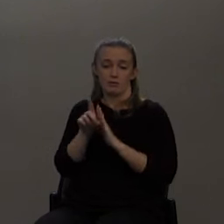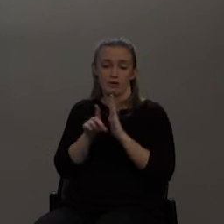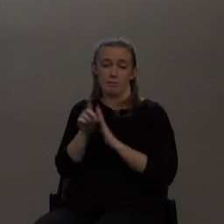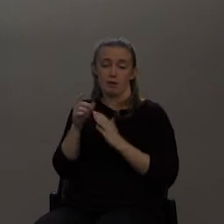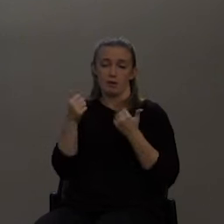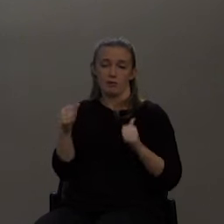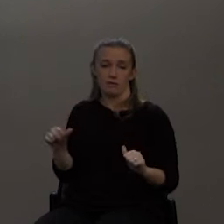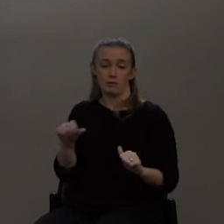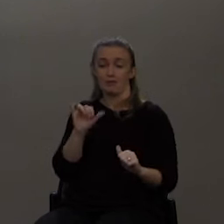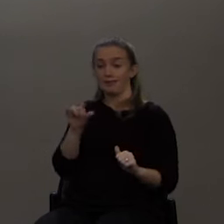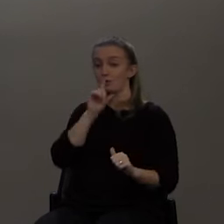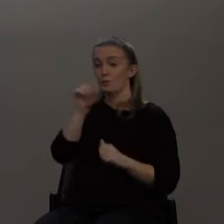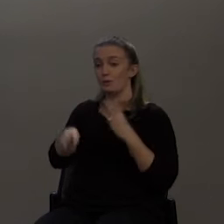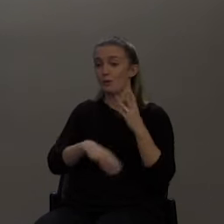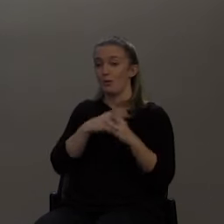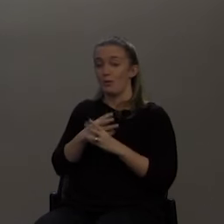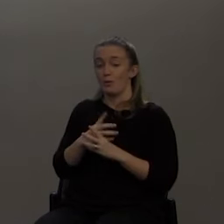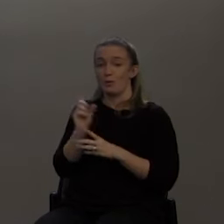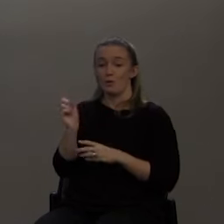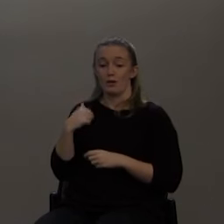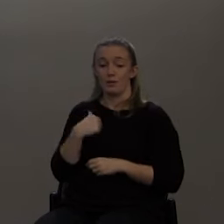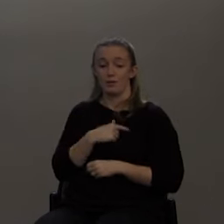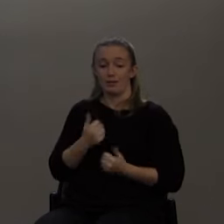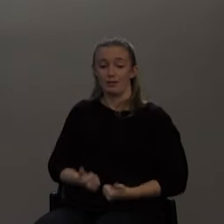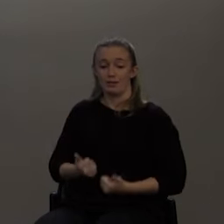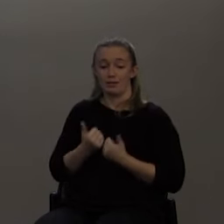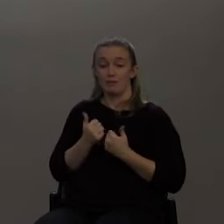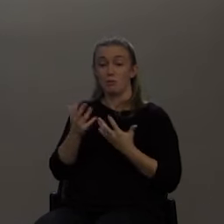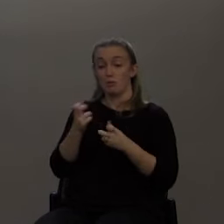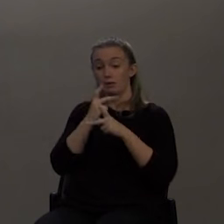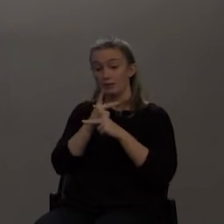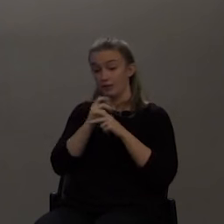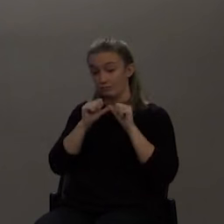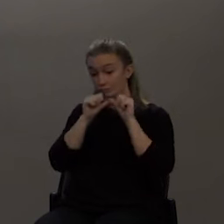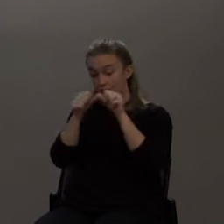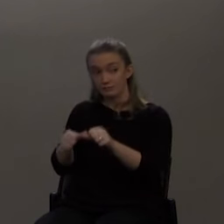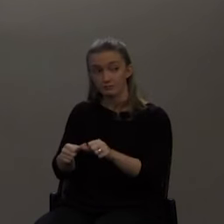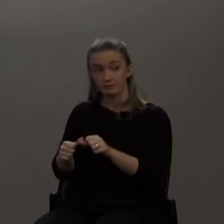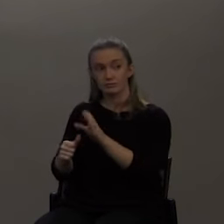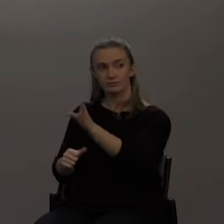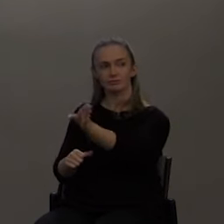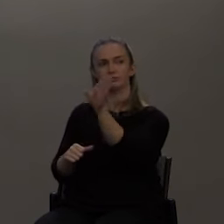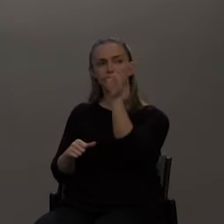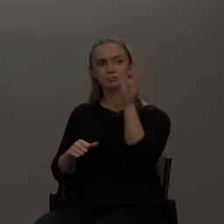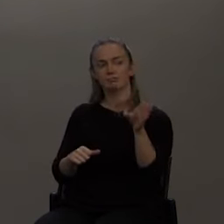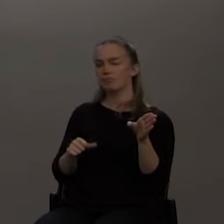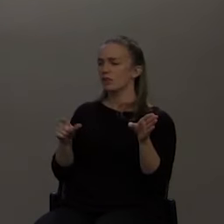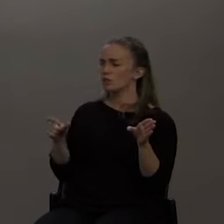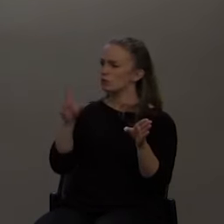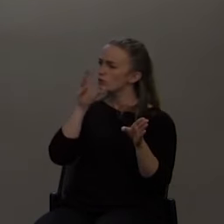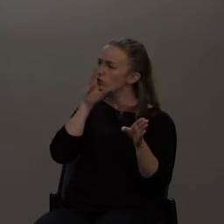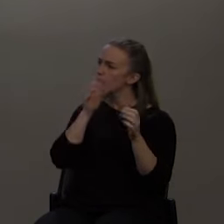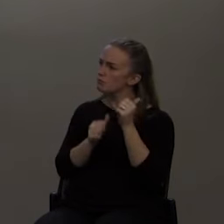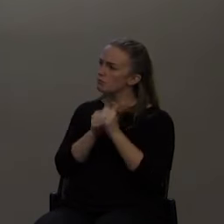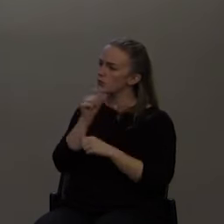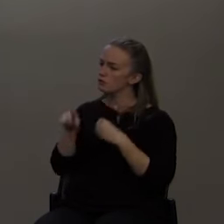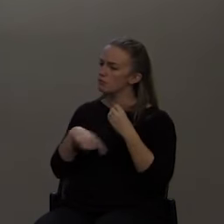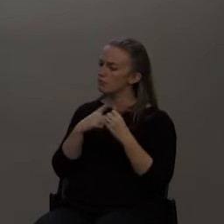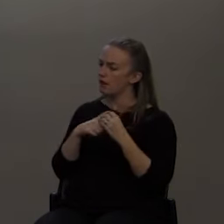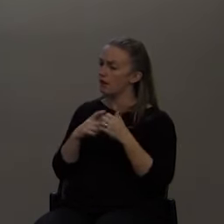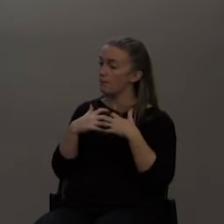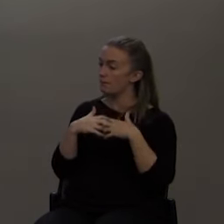live to be able to have that level of sustainability. You're talking largely, as I hear it, on